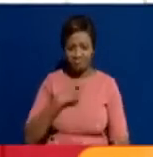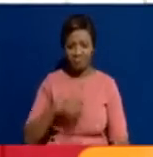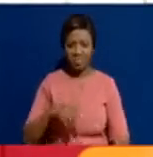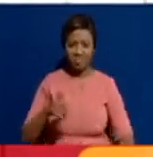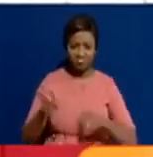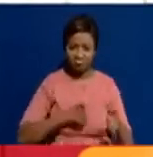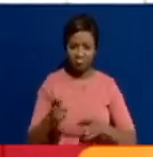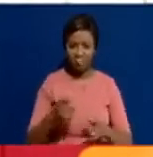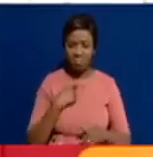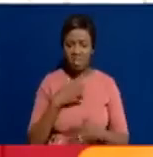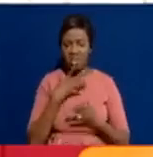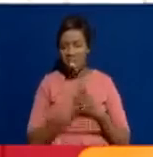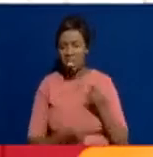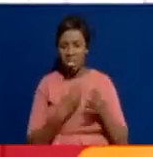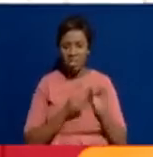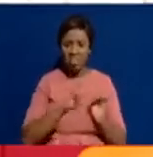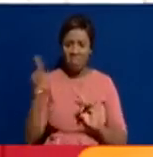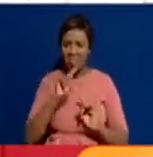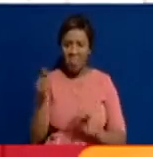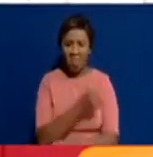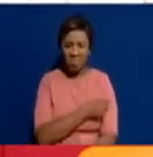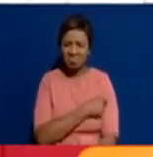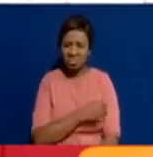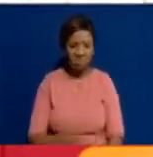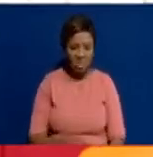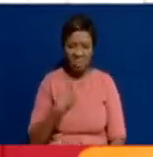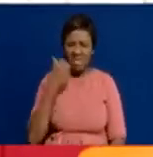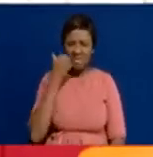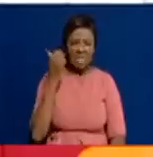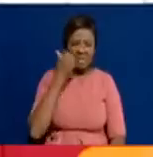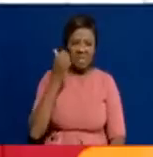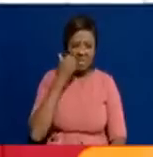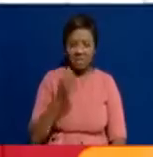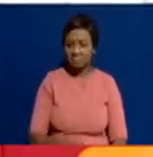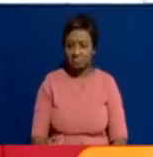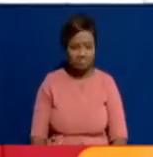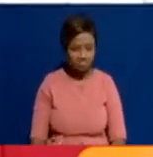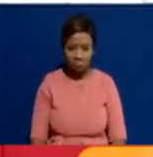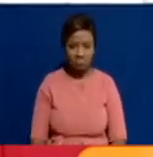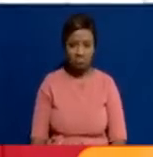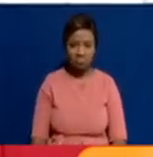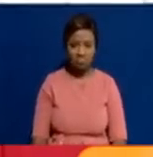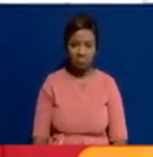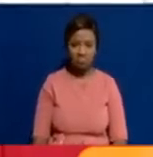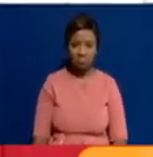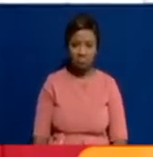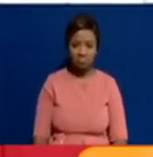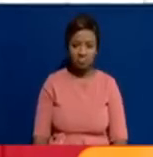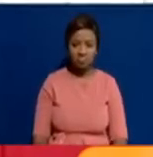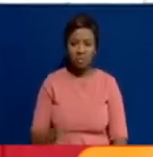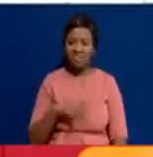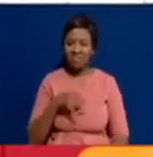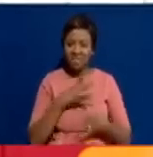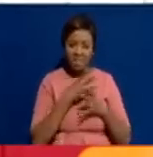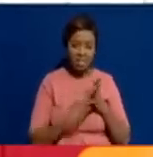be constantly visiting the hospital. I'm not going to fall sick oftenly. I'm not going to feel bad